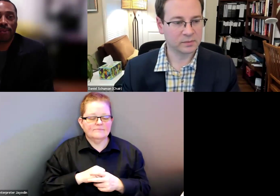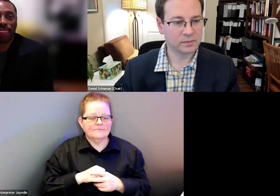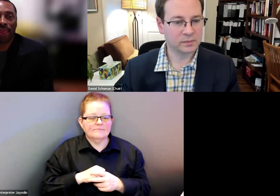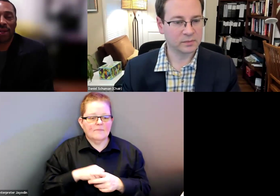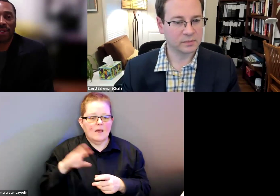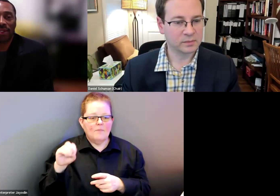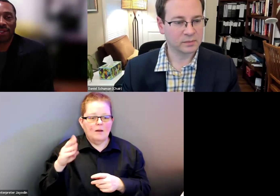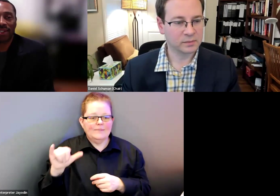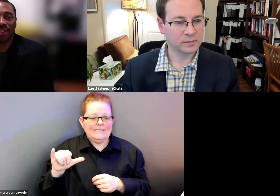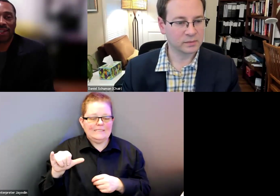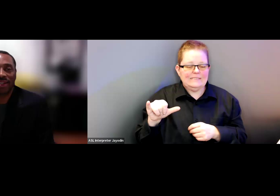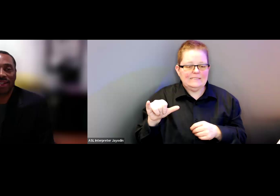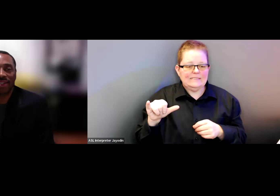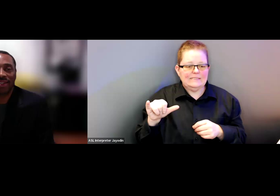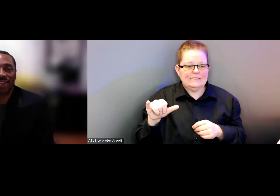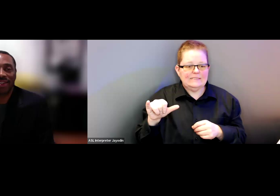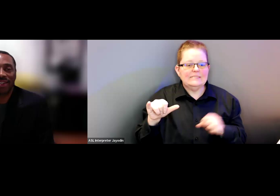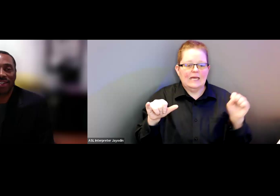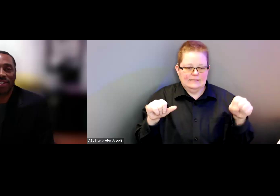Bobby? I'm a yes.